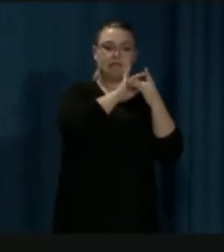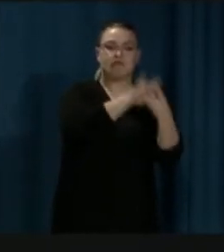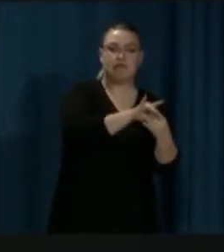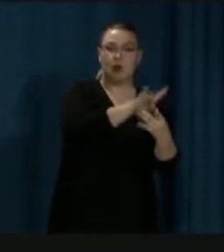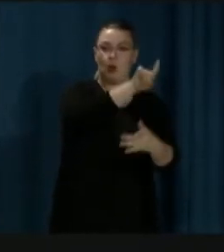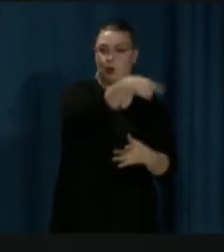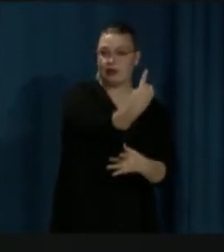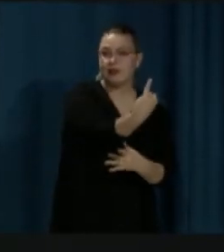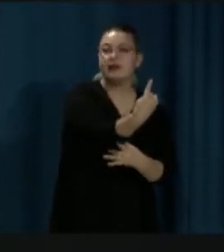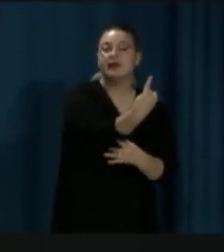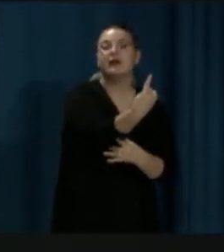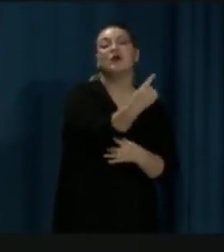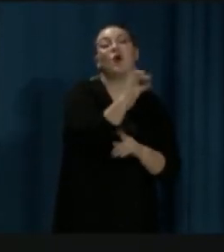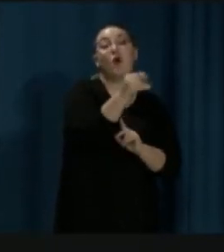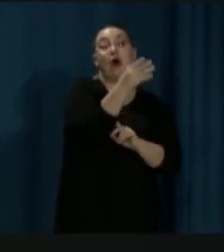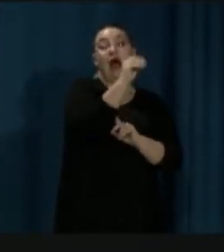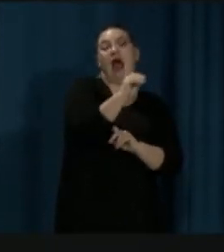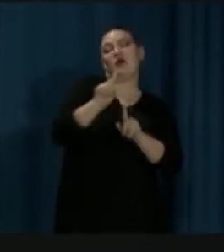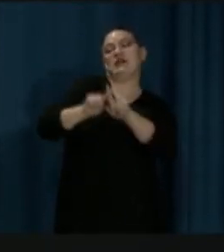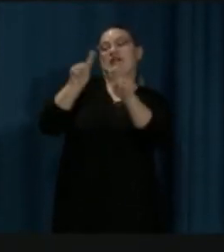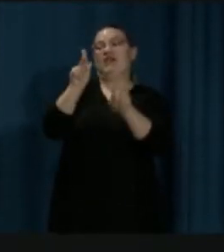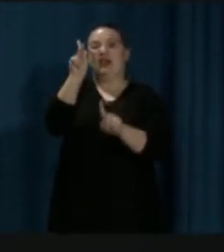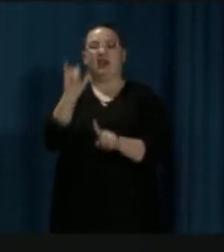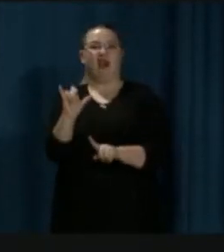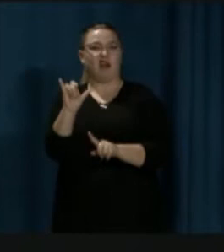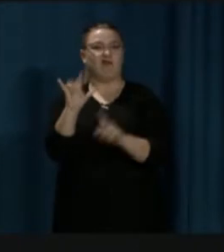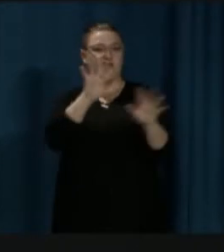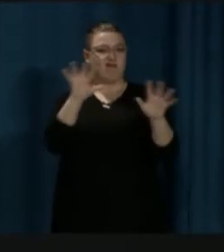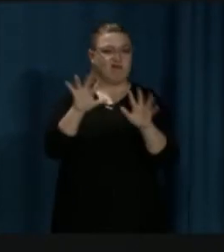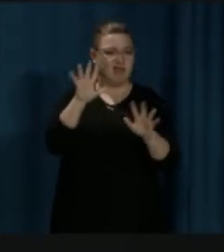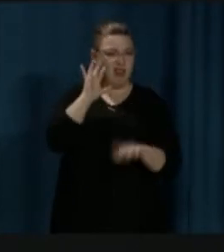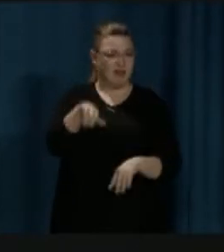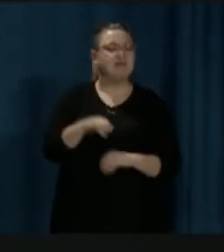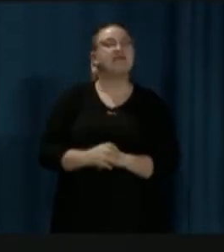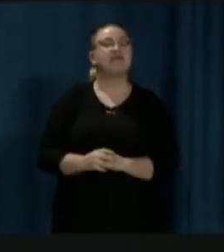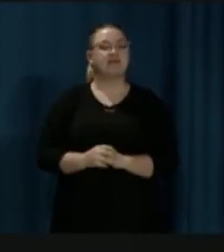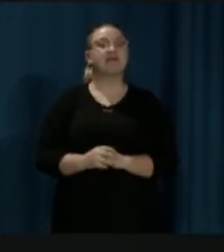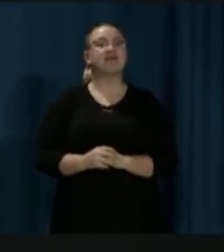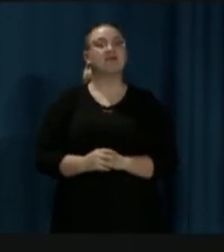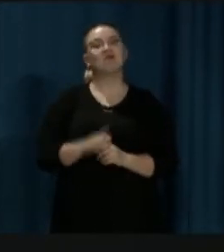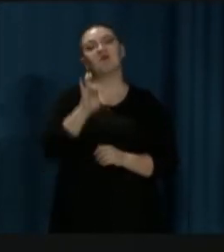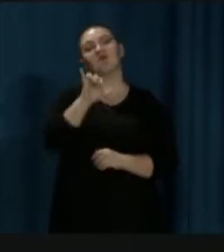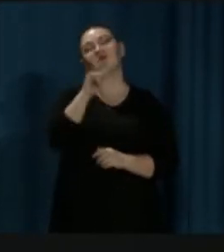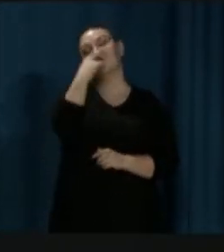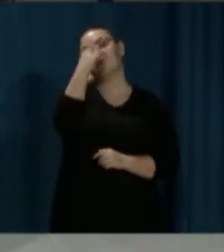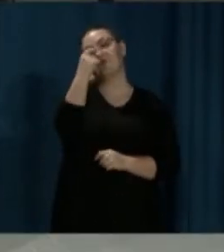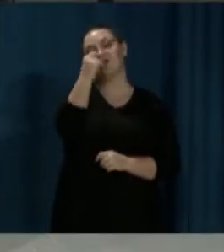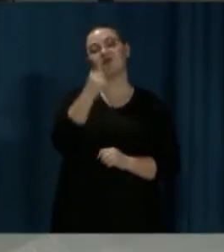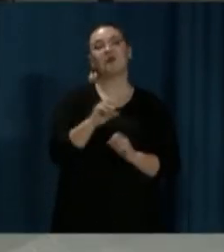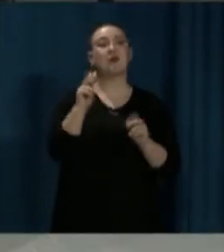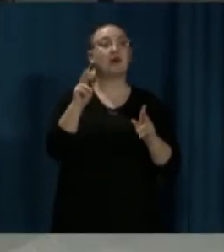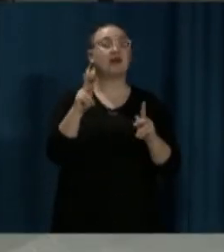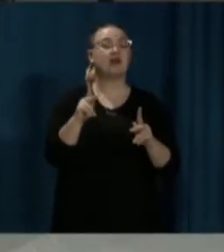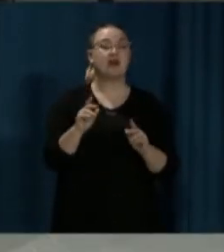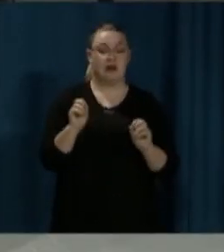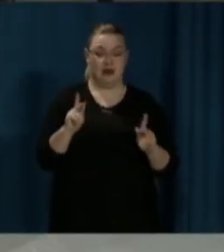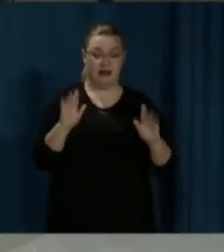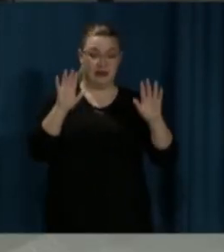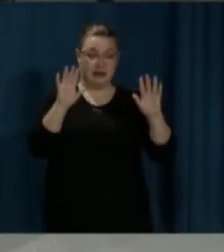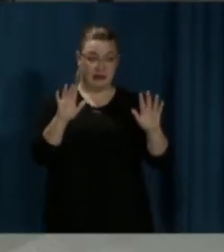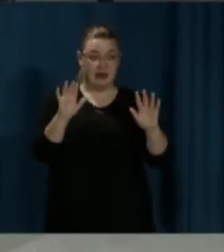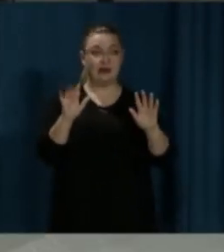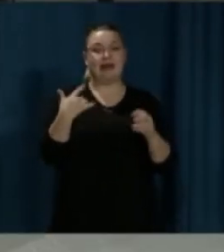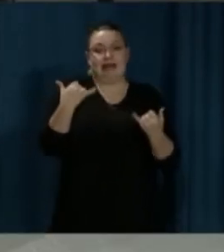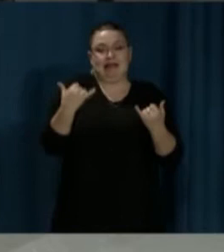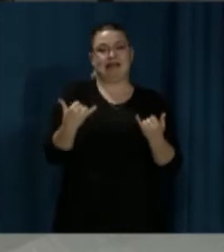talk nationally about who's registered to vote where. Right. I hadn't thought about that. Interesting. All right, so now let's imagine that it's